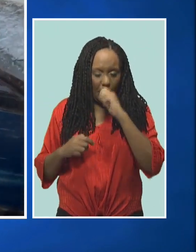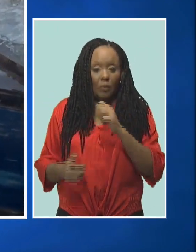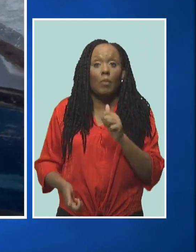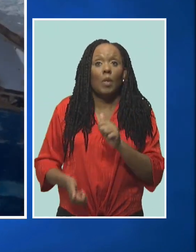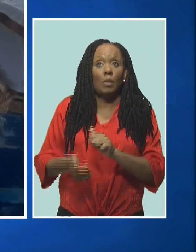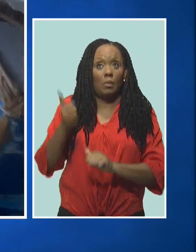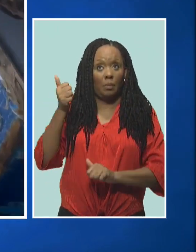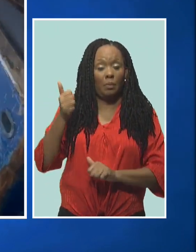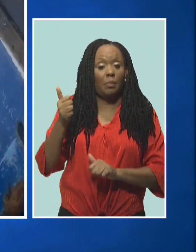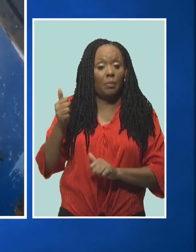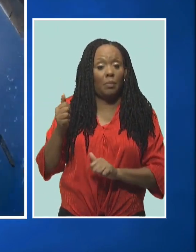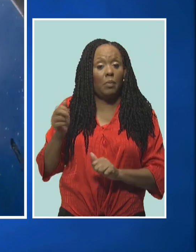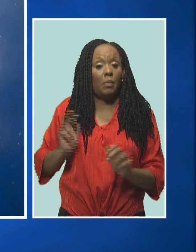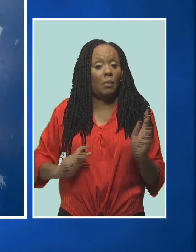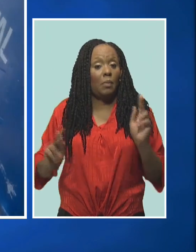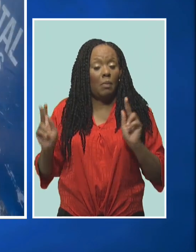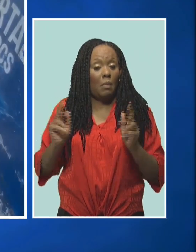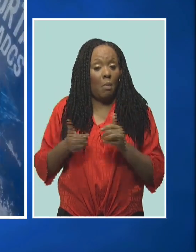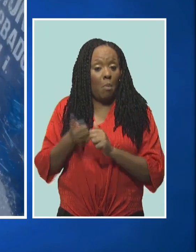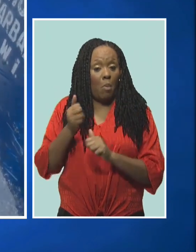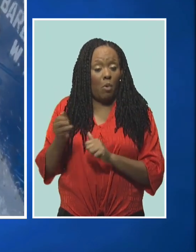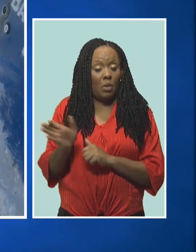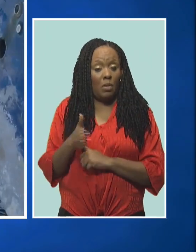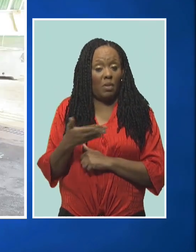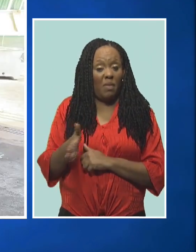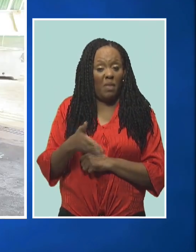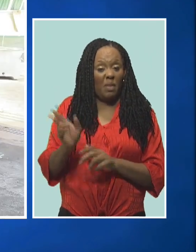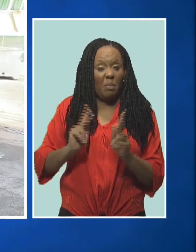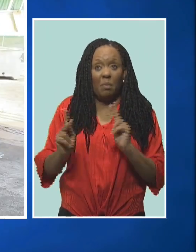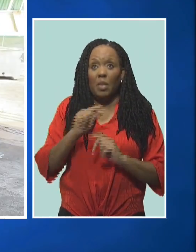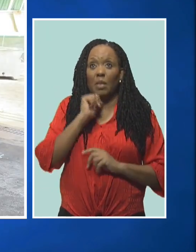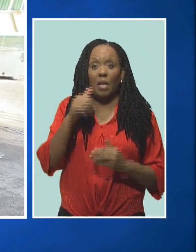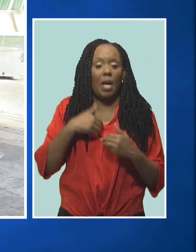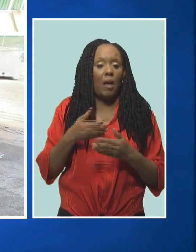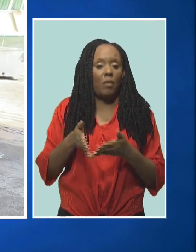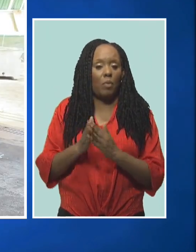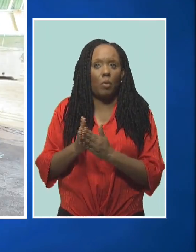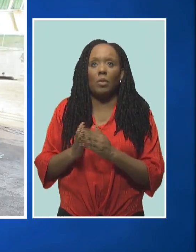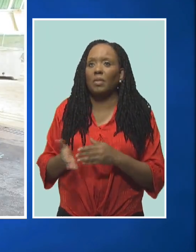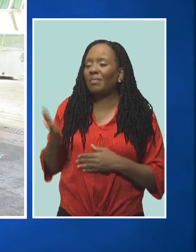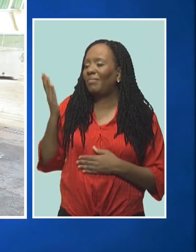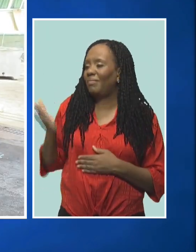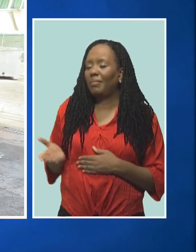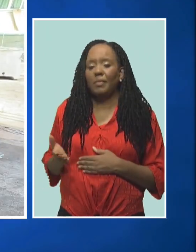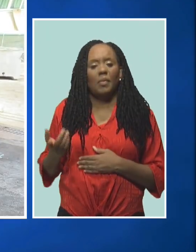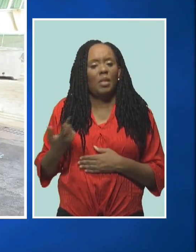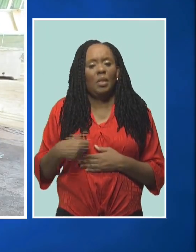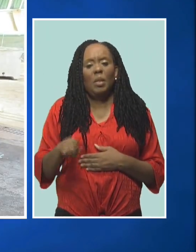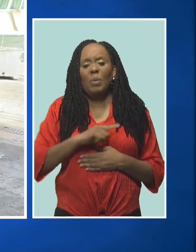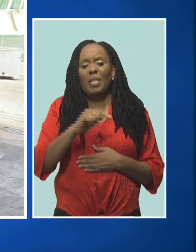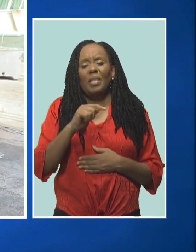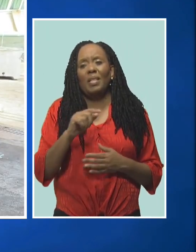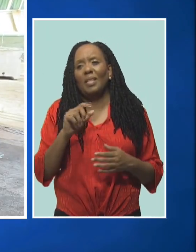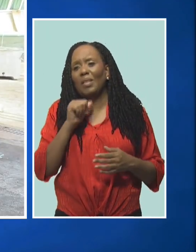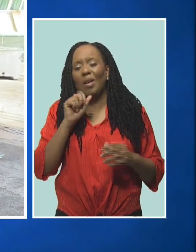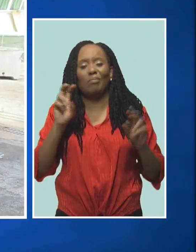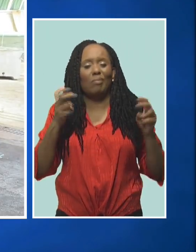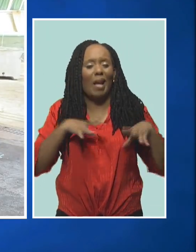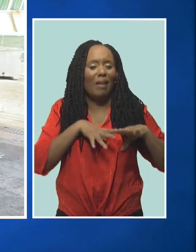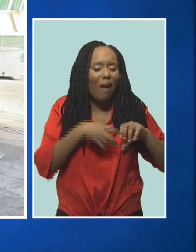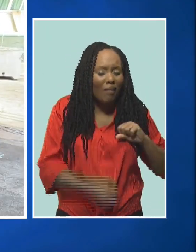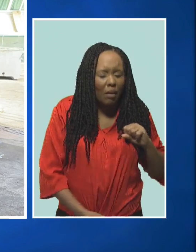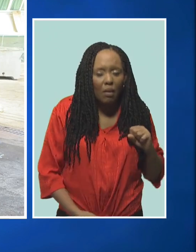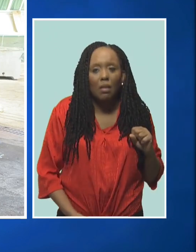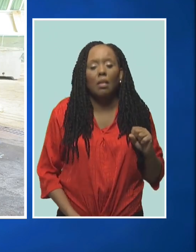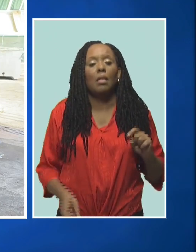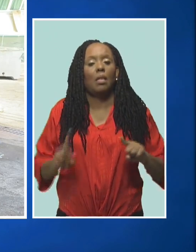fishers do not have viable boats to go fishing. I don't want to use the word suffering, especially at this time, but I know that it's